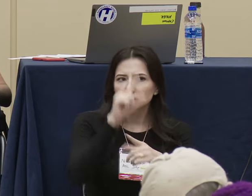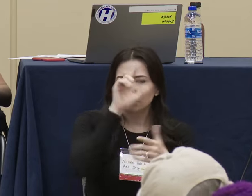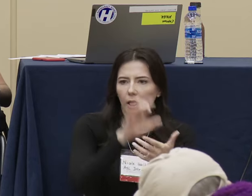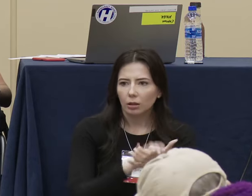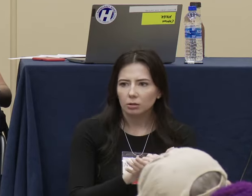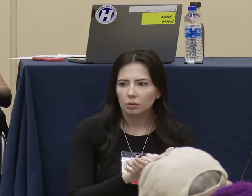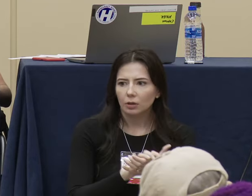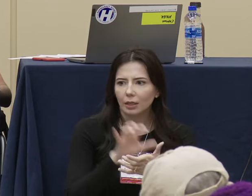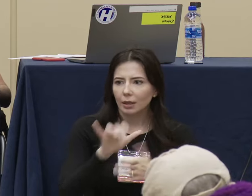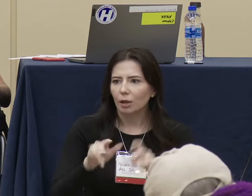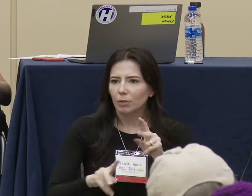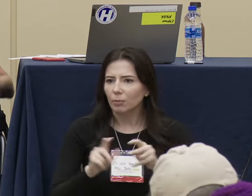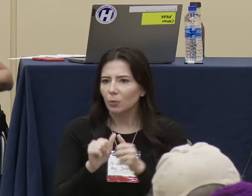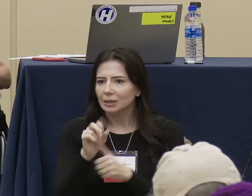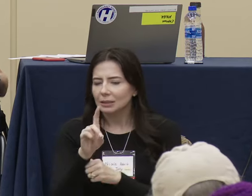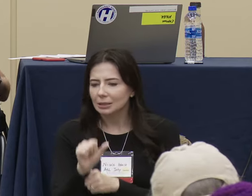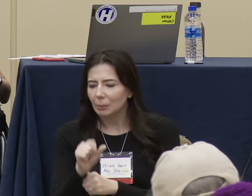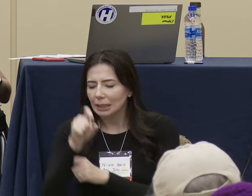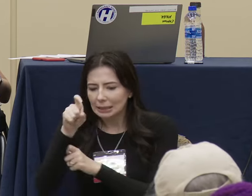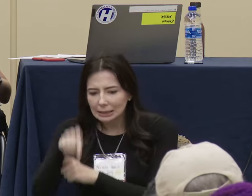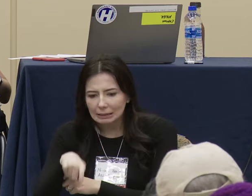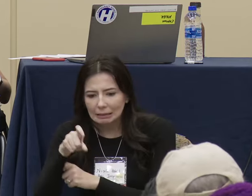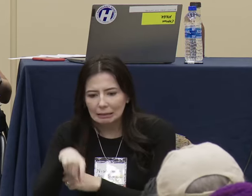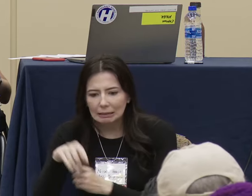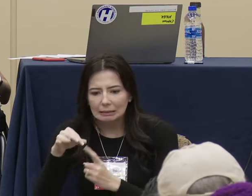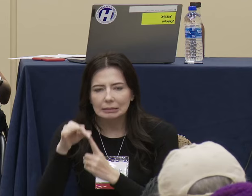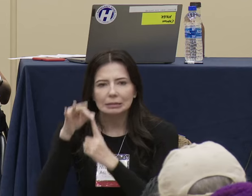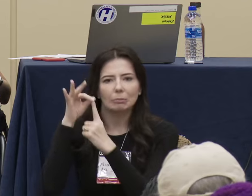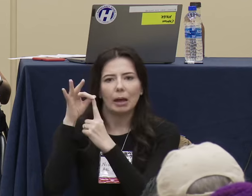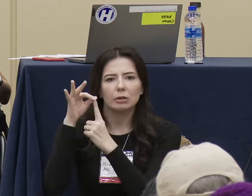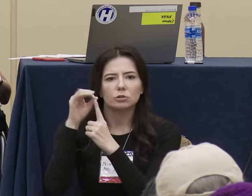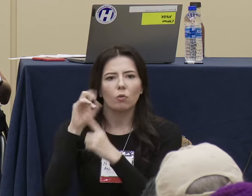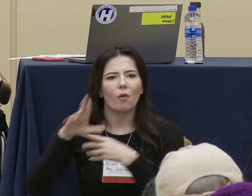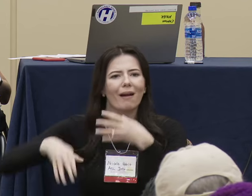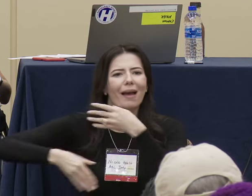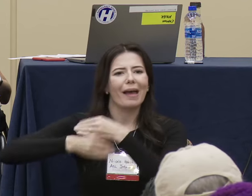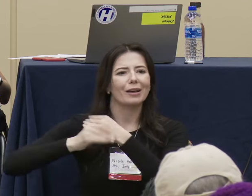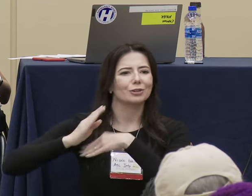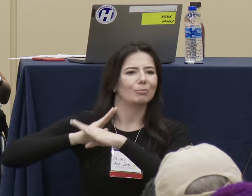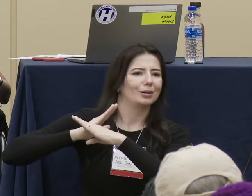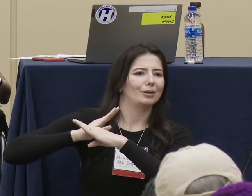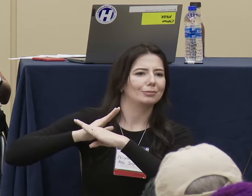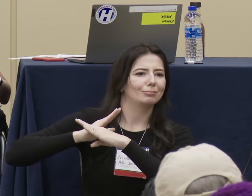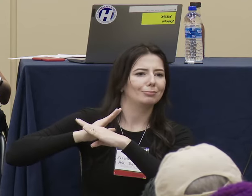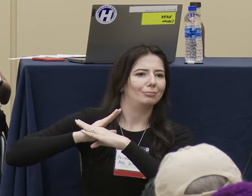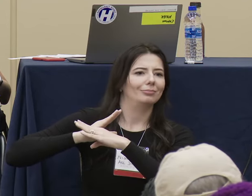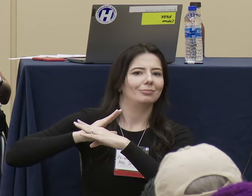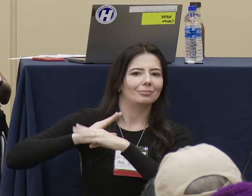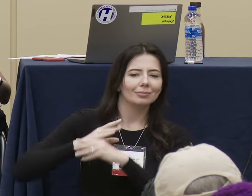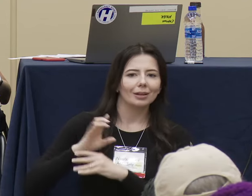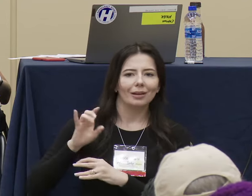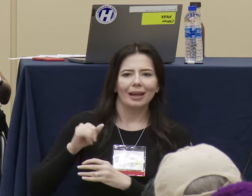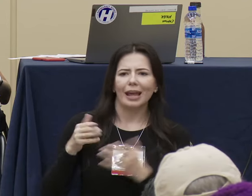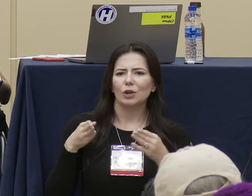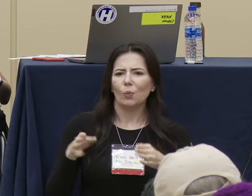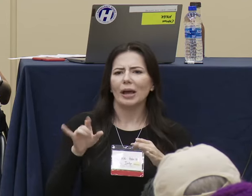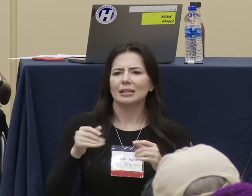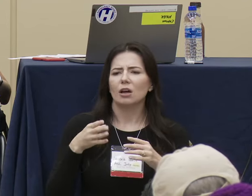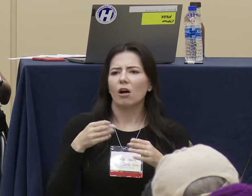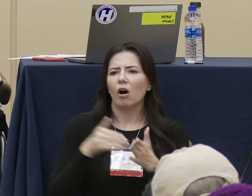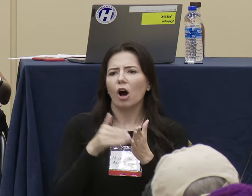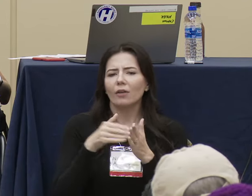that people with disabilities need special or extra protections in ways that often expand